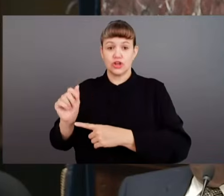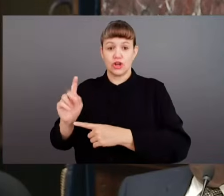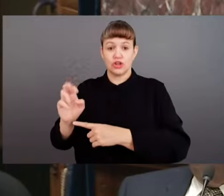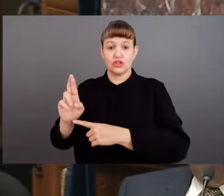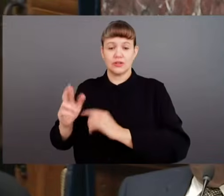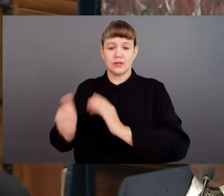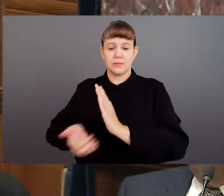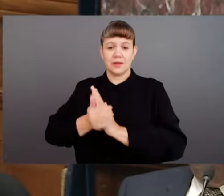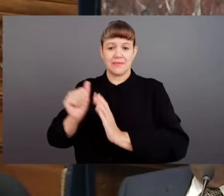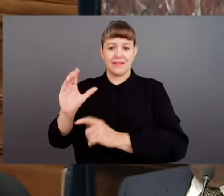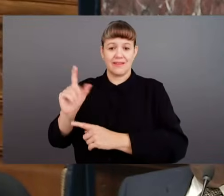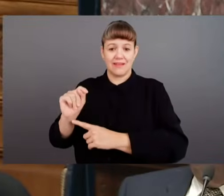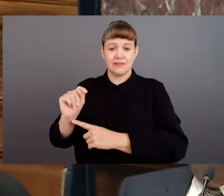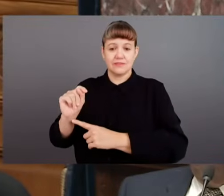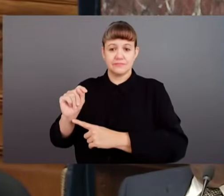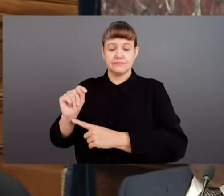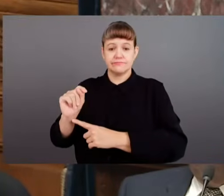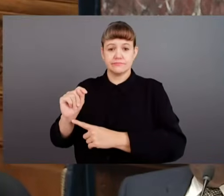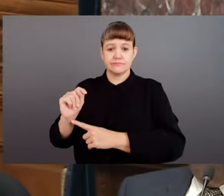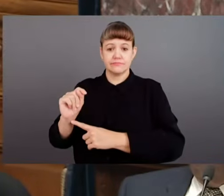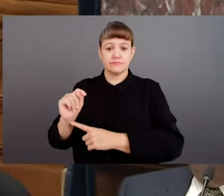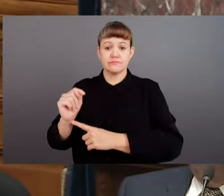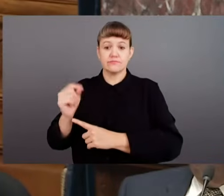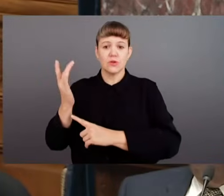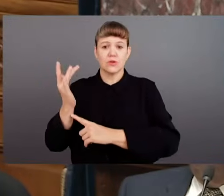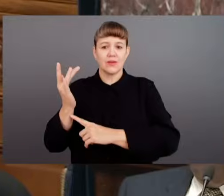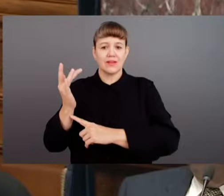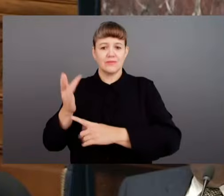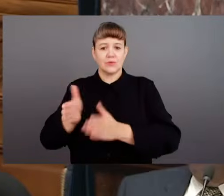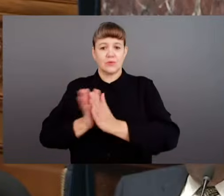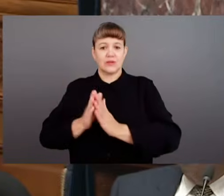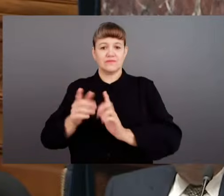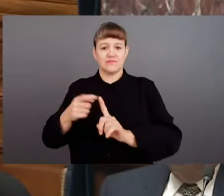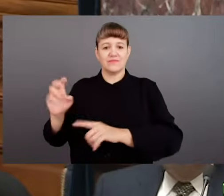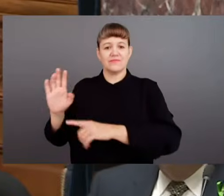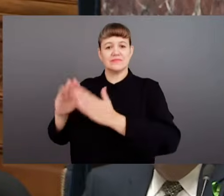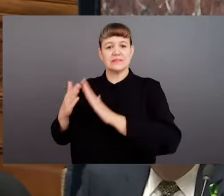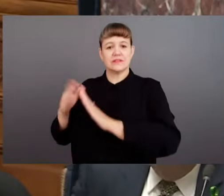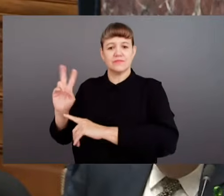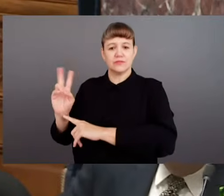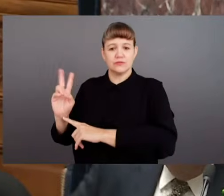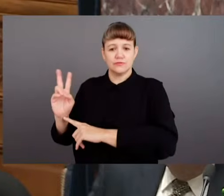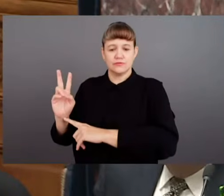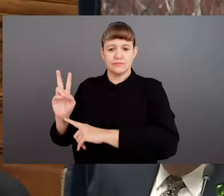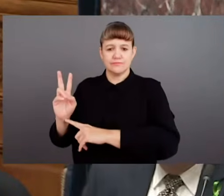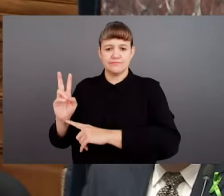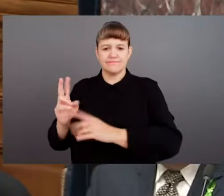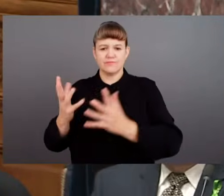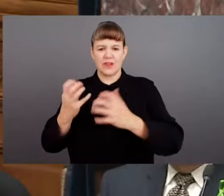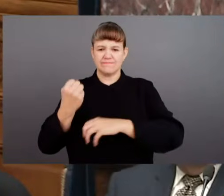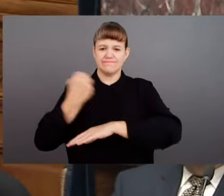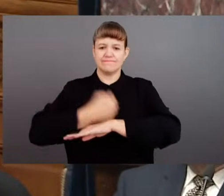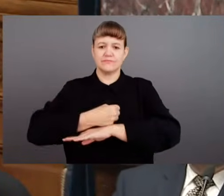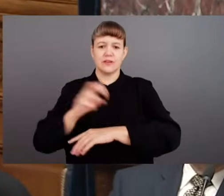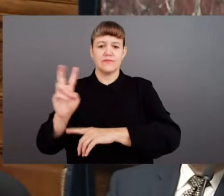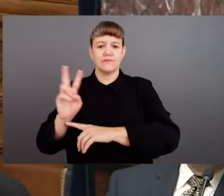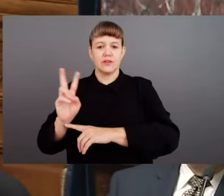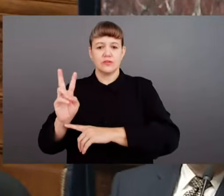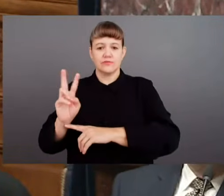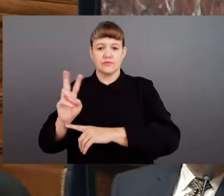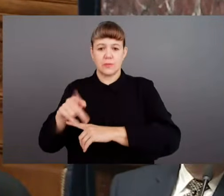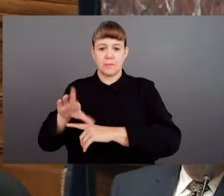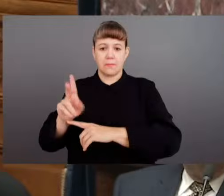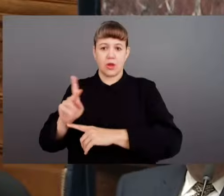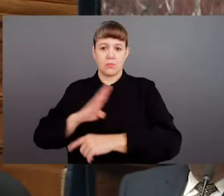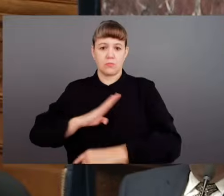City of Vancouver to dissolve the Vancouver Park Board and transfer park governance to Vancouver Council. The proposed